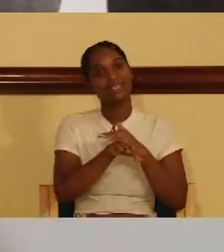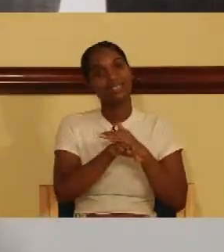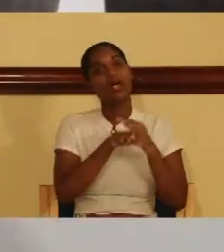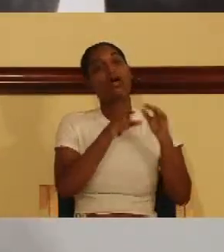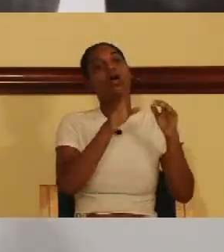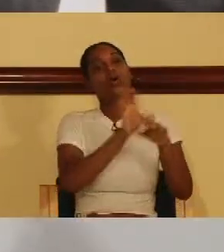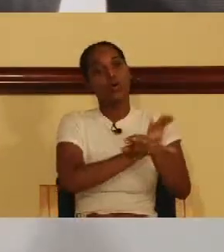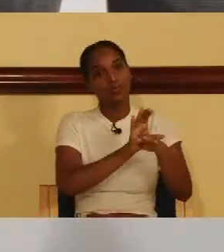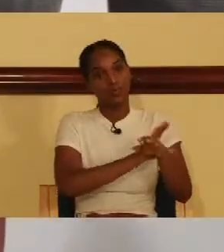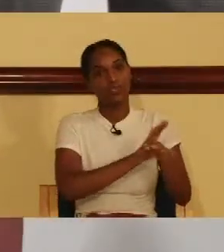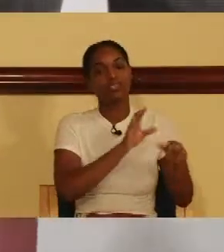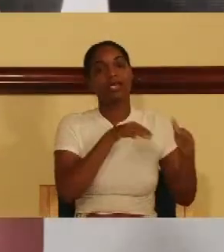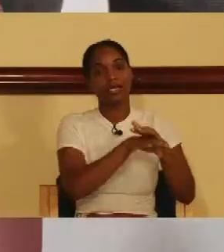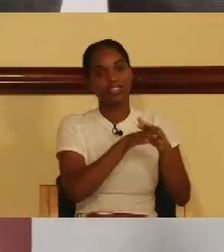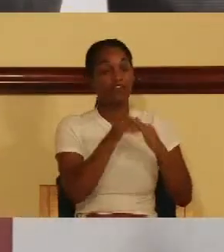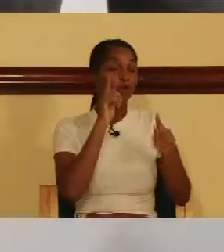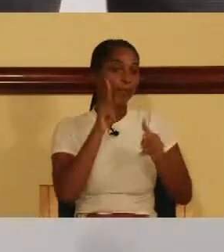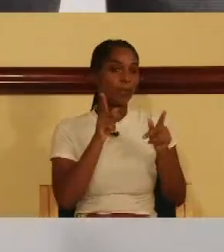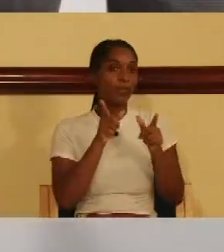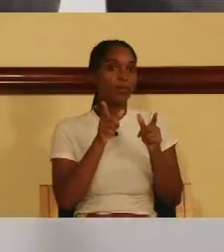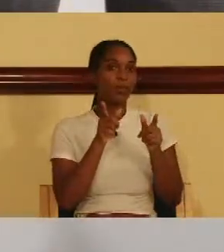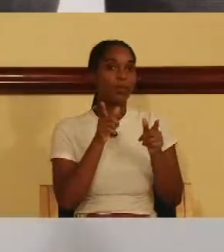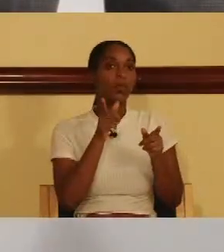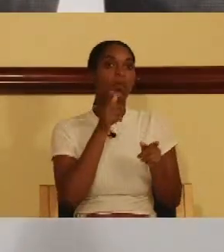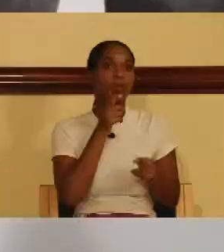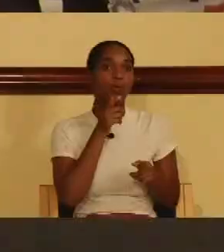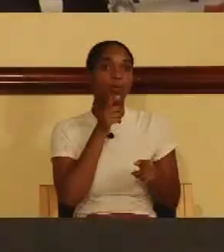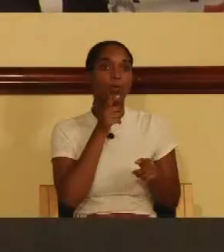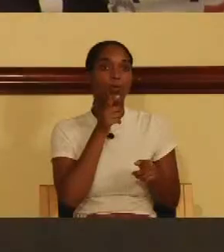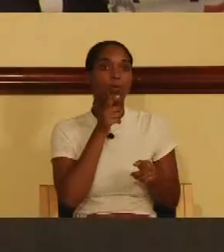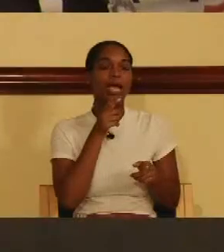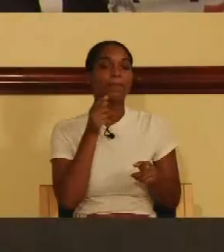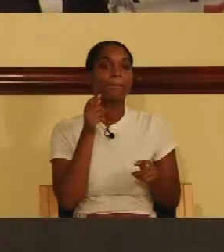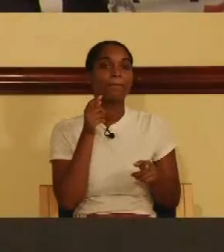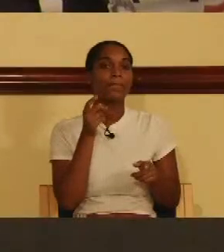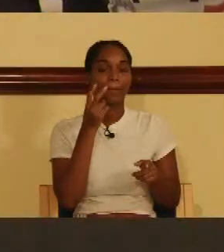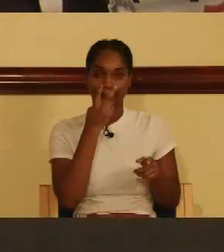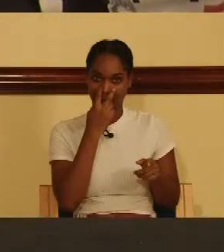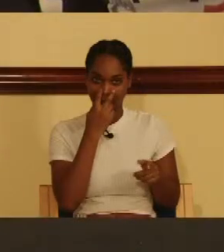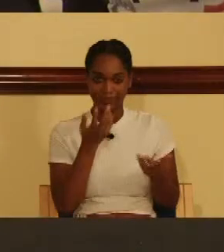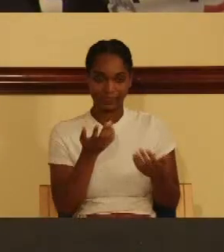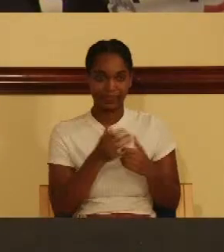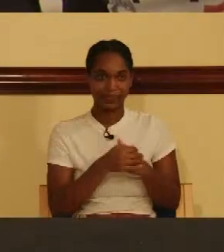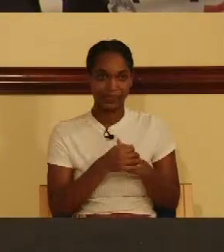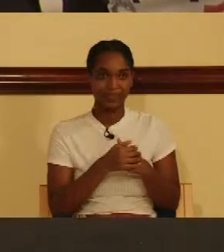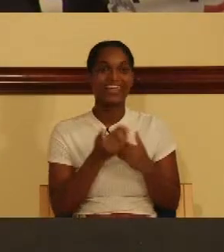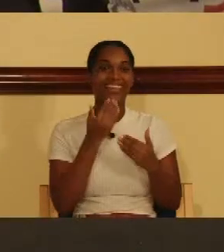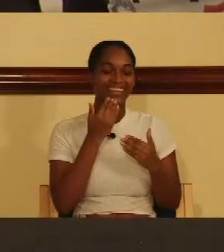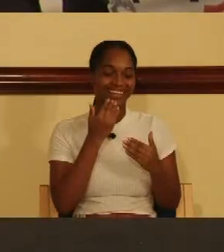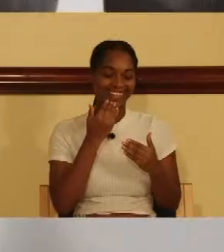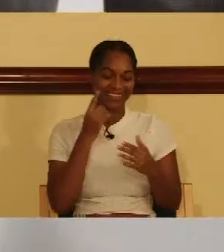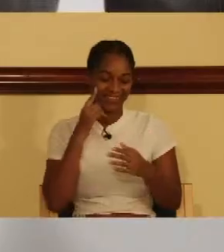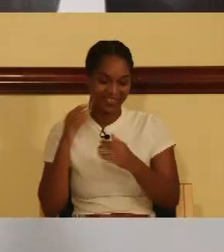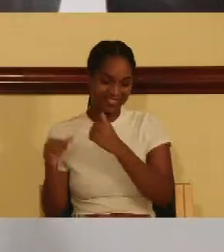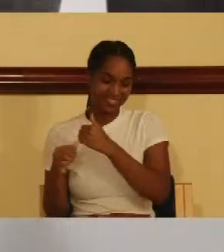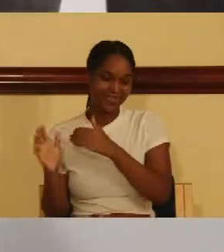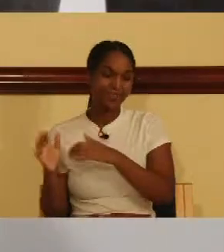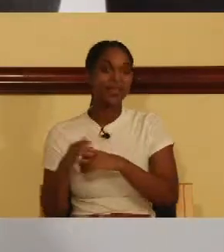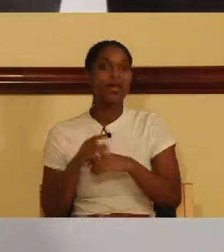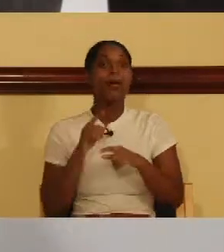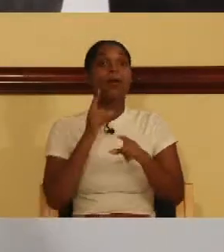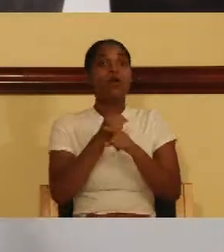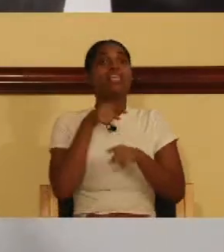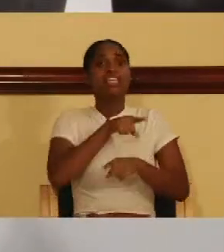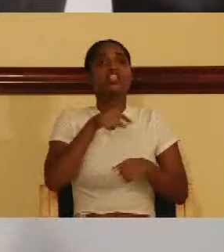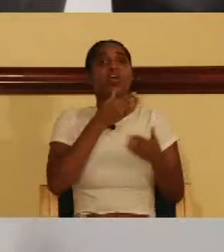access for all persons who are visually impaired or blind. Yes, thank you so much, Dr. Hendricks. So, right, so